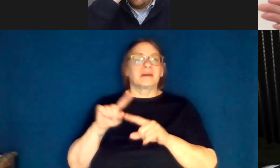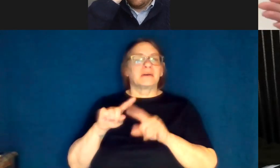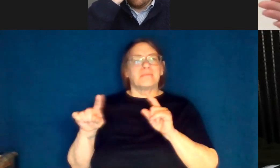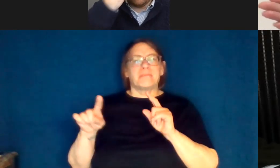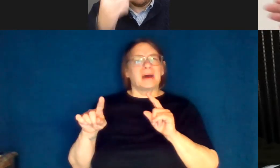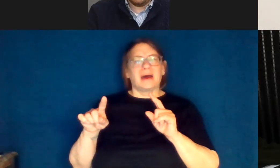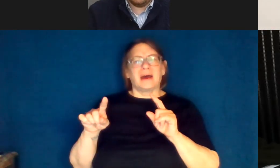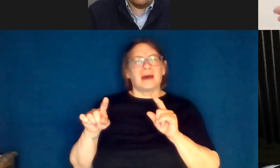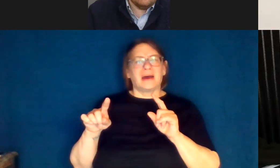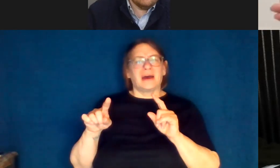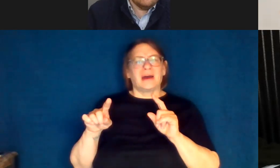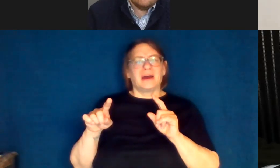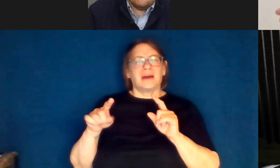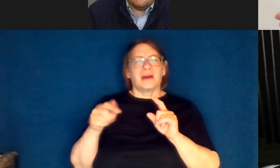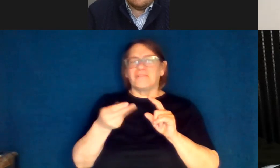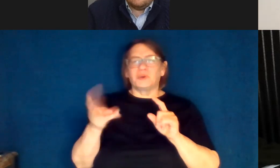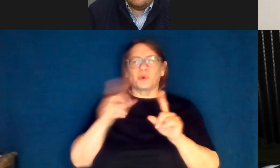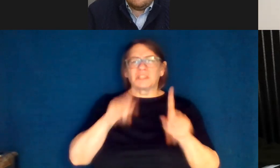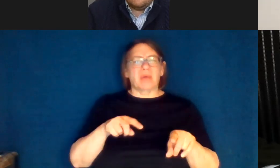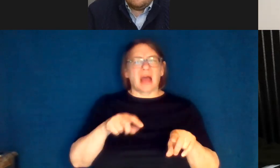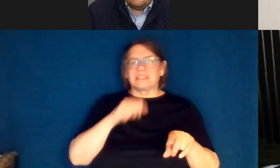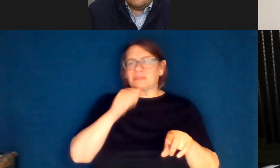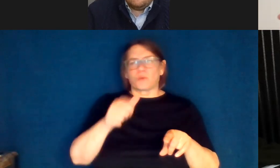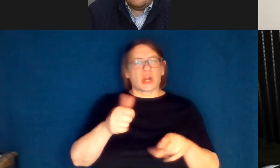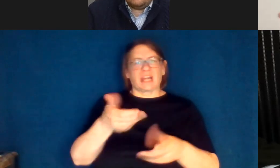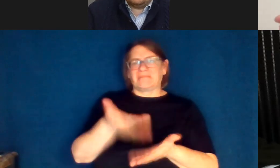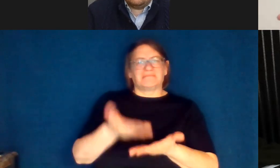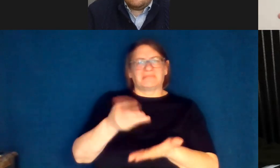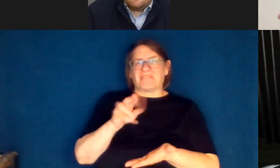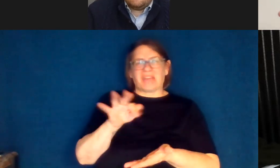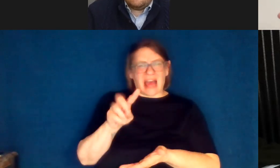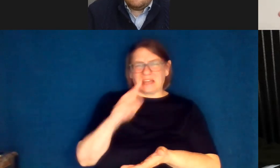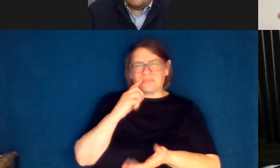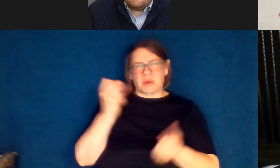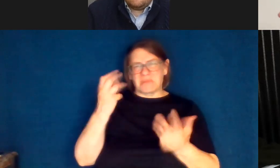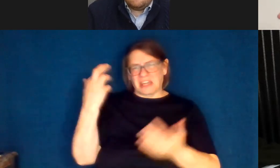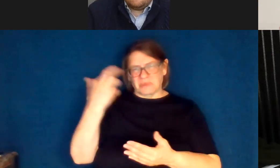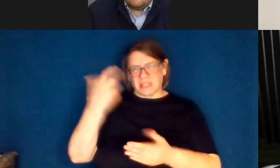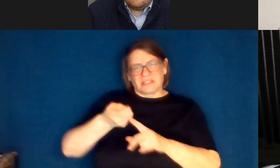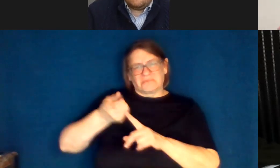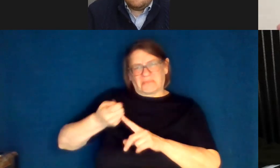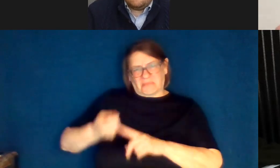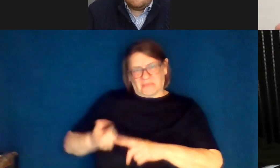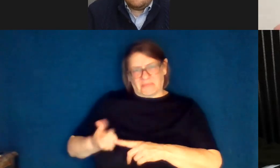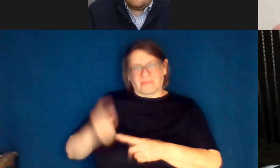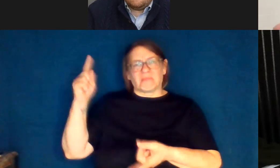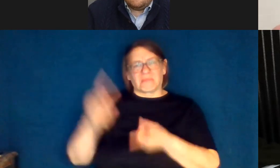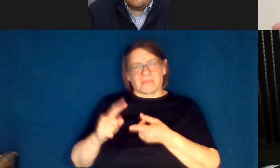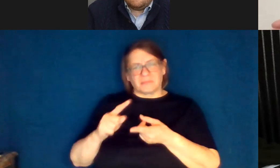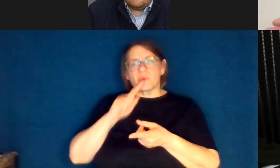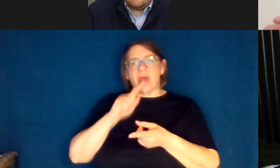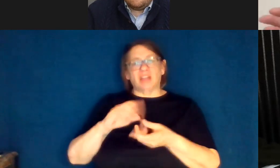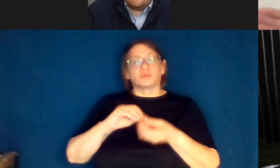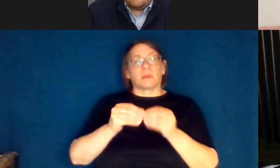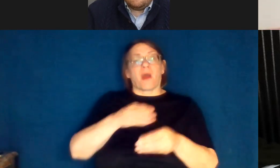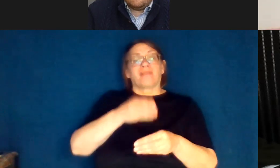some responses that were not valid for a variety of reasons. And so the actual number of completed responses